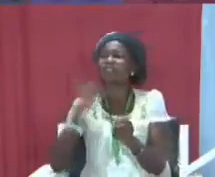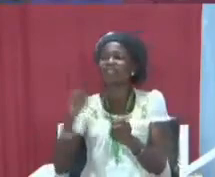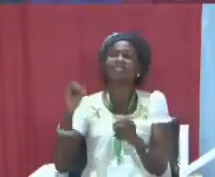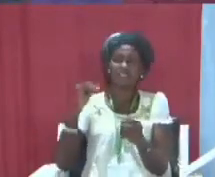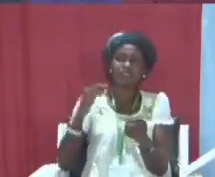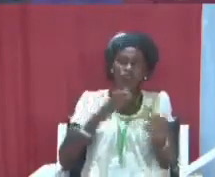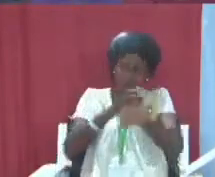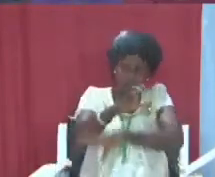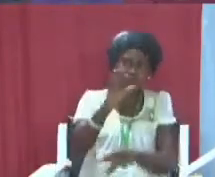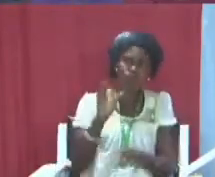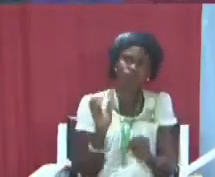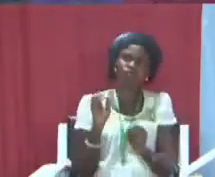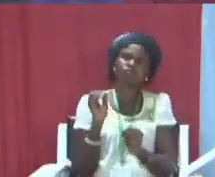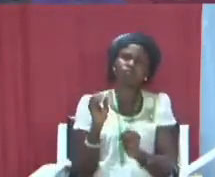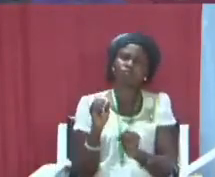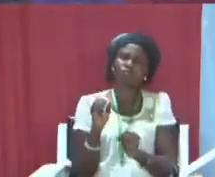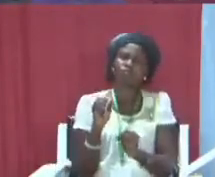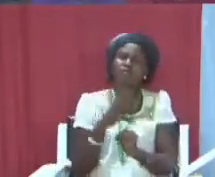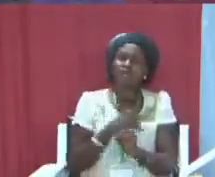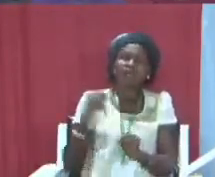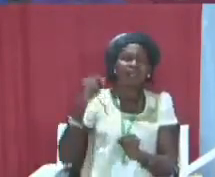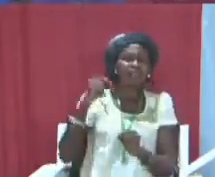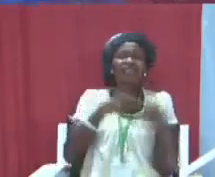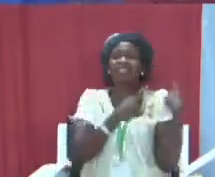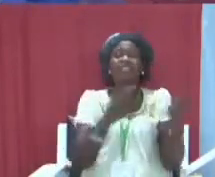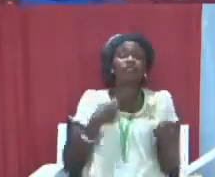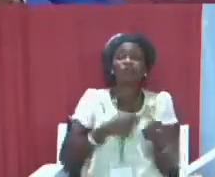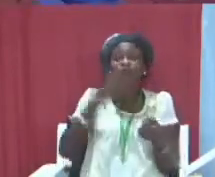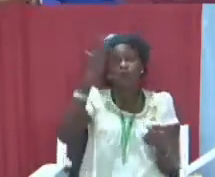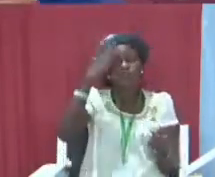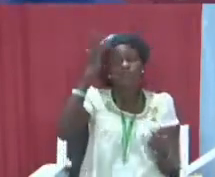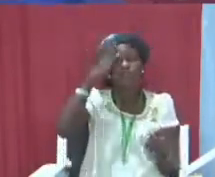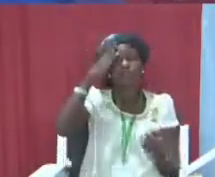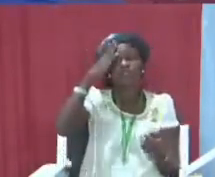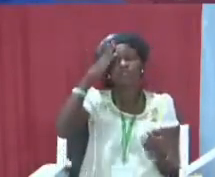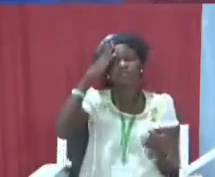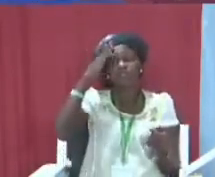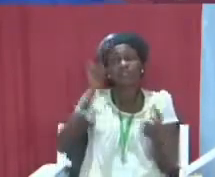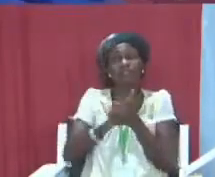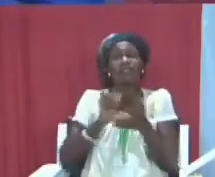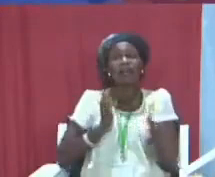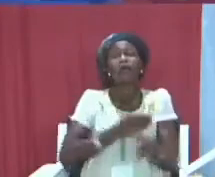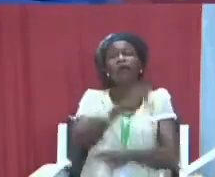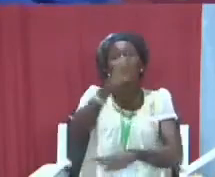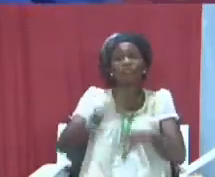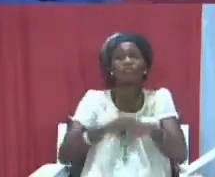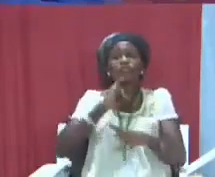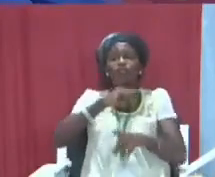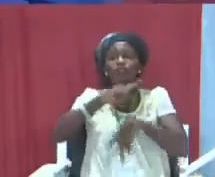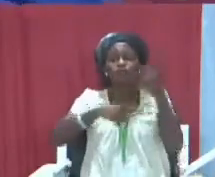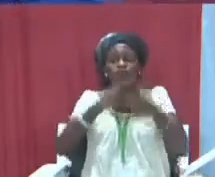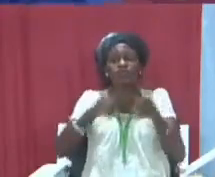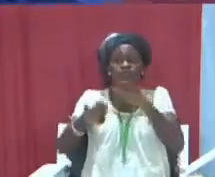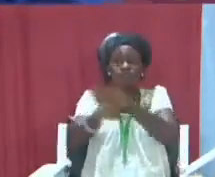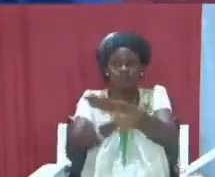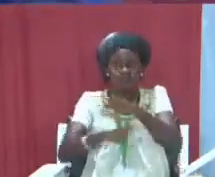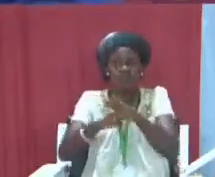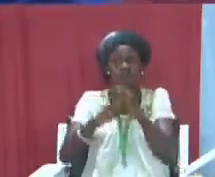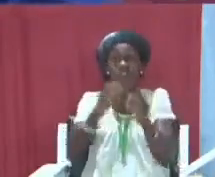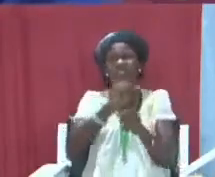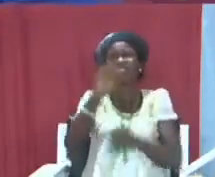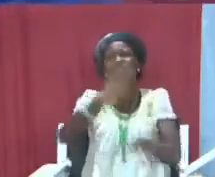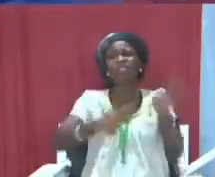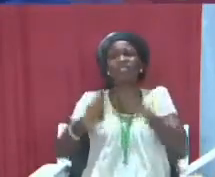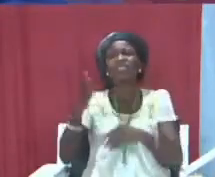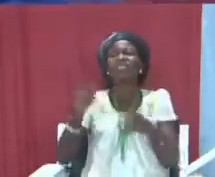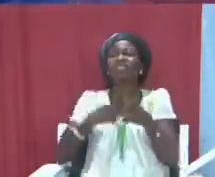cause. And since we all acknowledge that our nation is going, is under a siege, then there